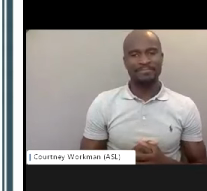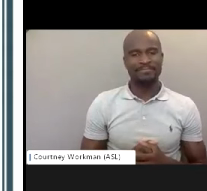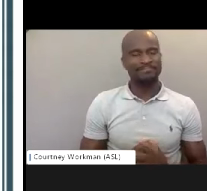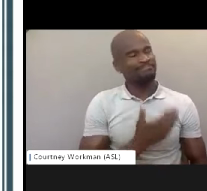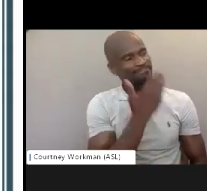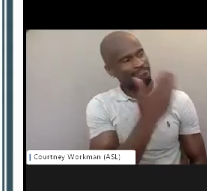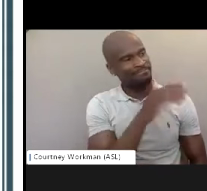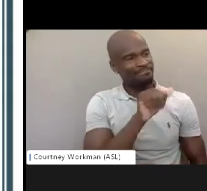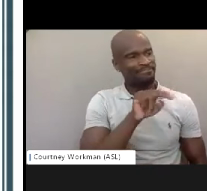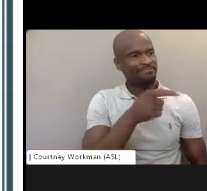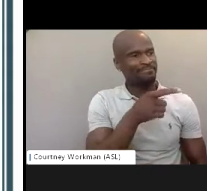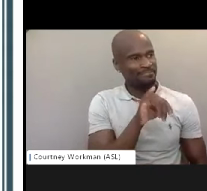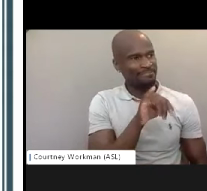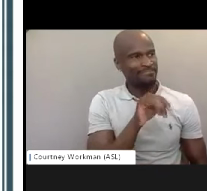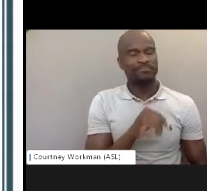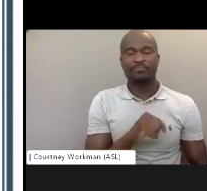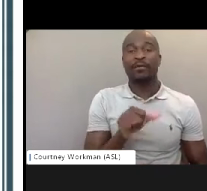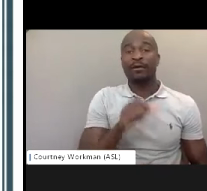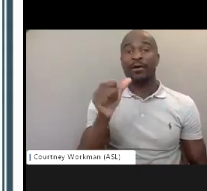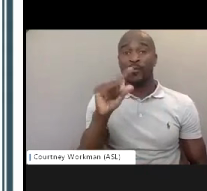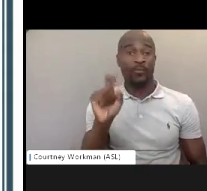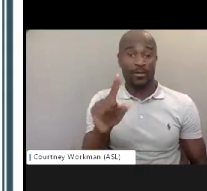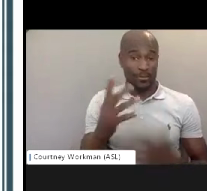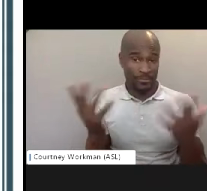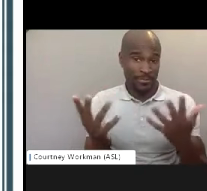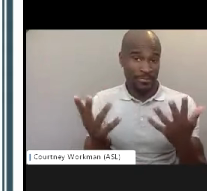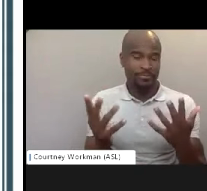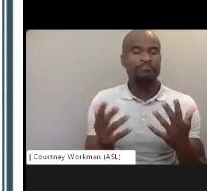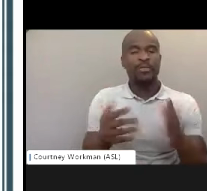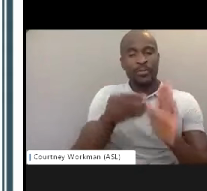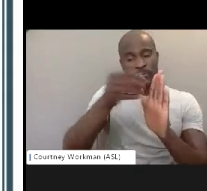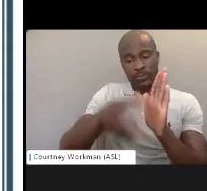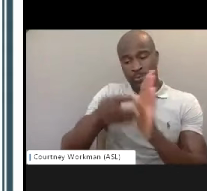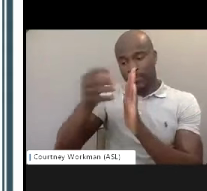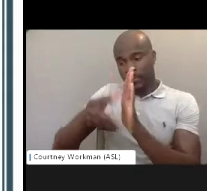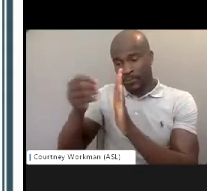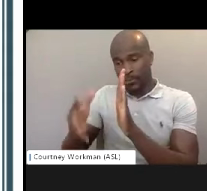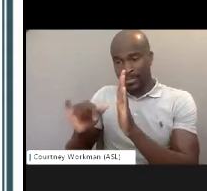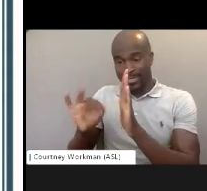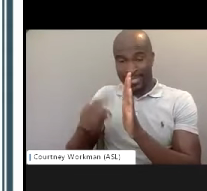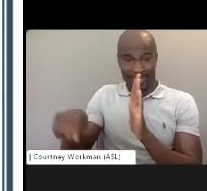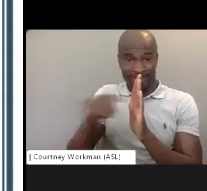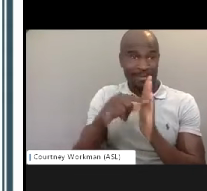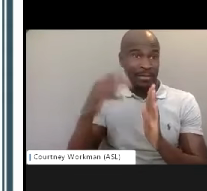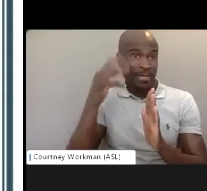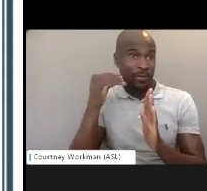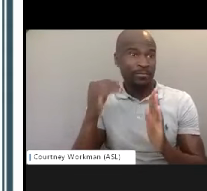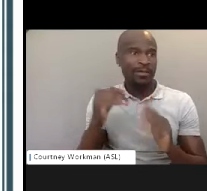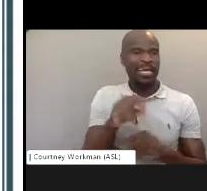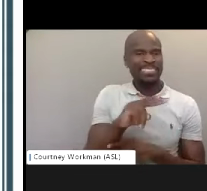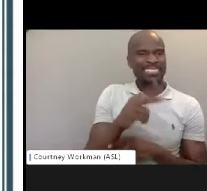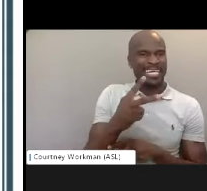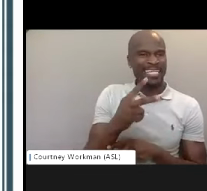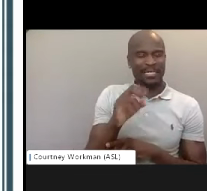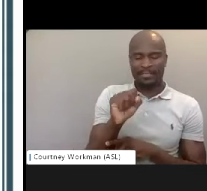Angie. Another question that we're asked is how do we care for students who experience secondary trauma resulting from a mass